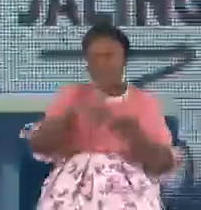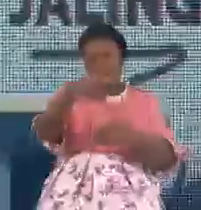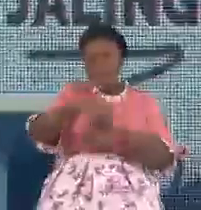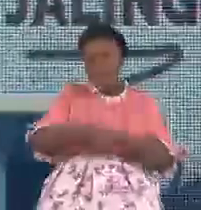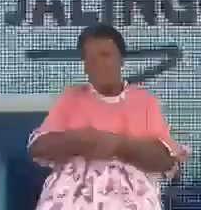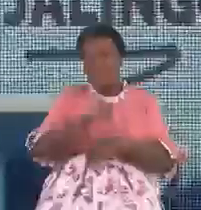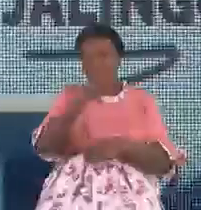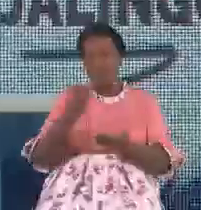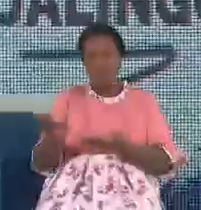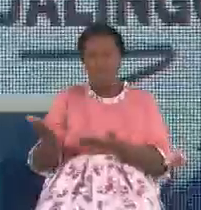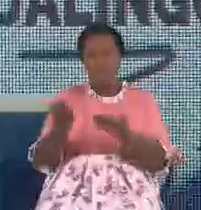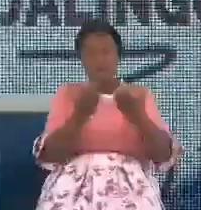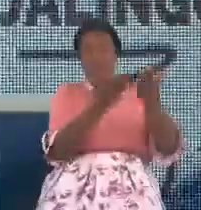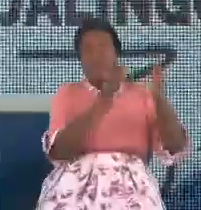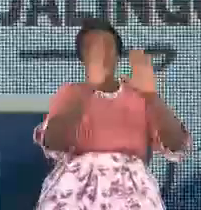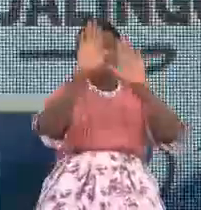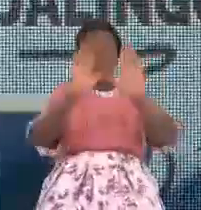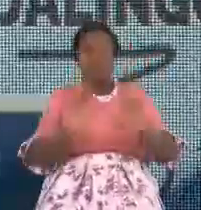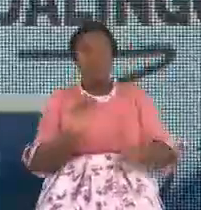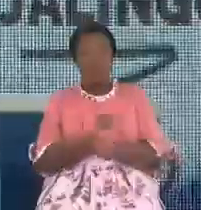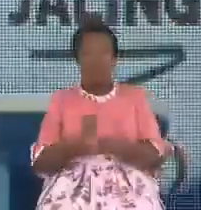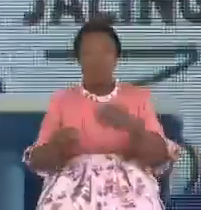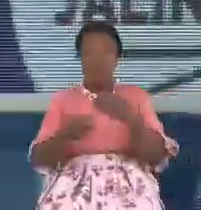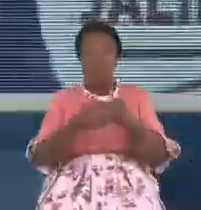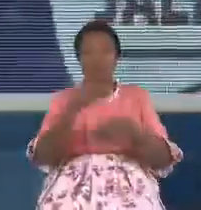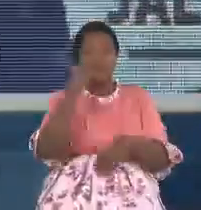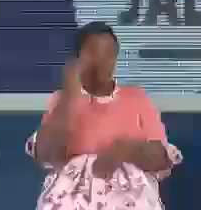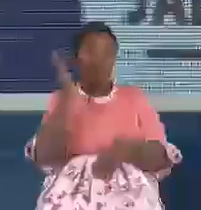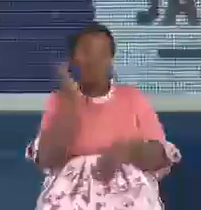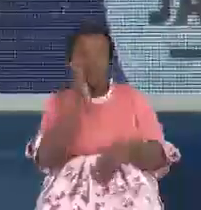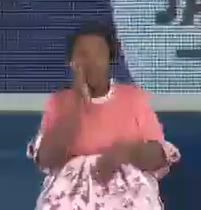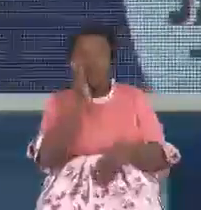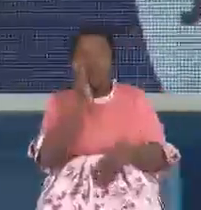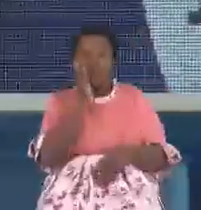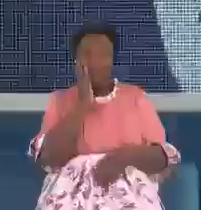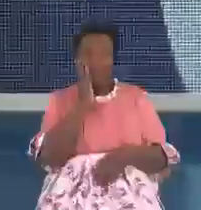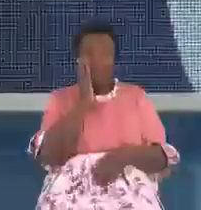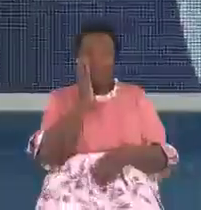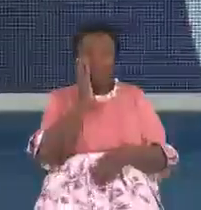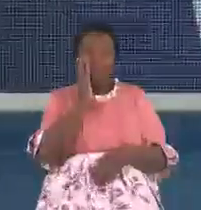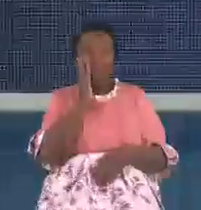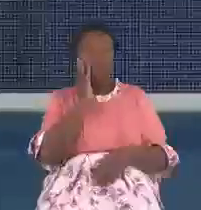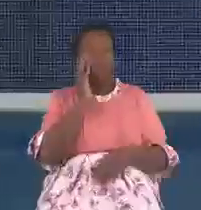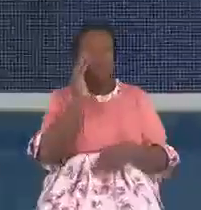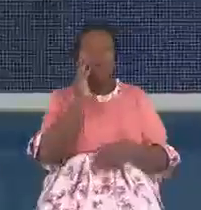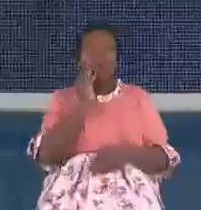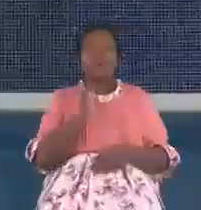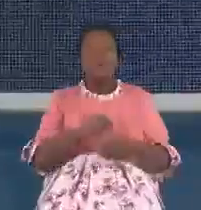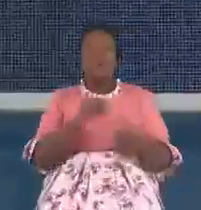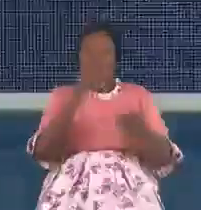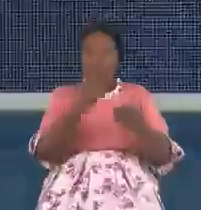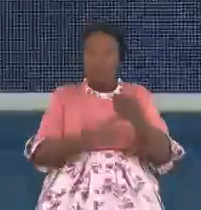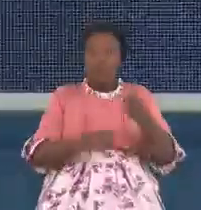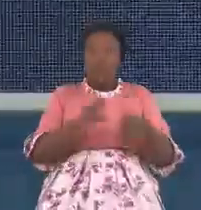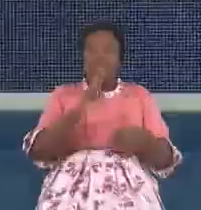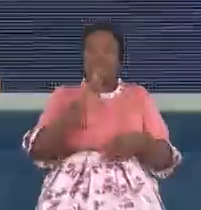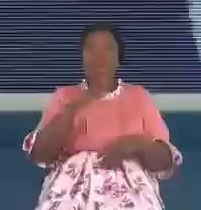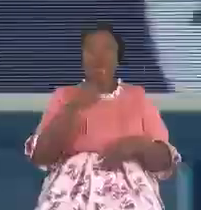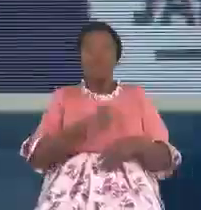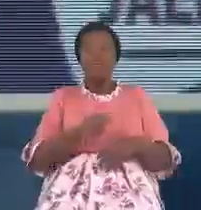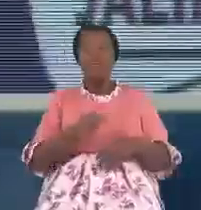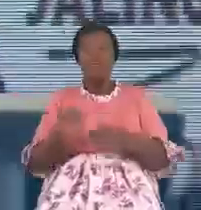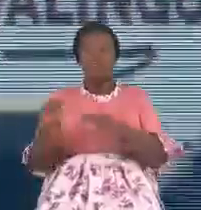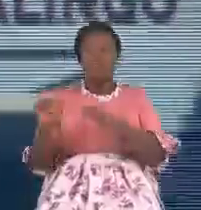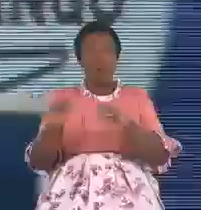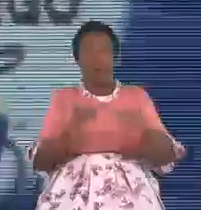miracle back home what are the performances of the lord that he